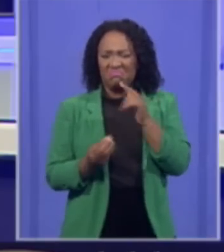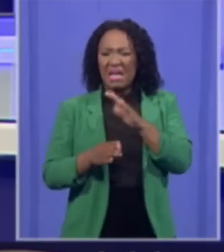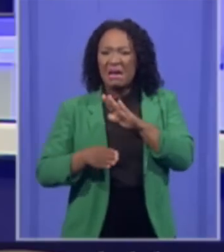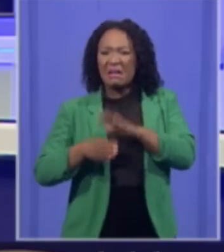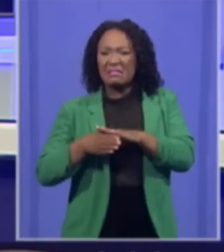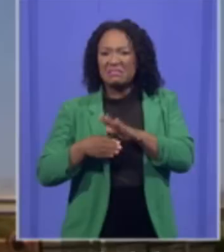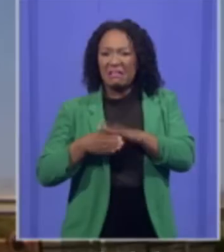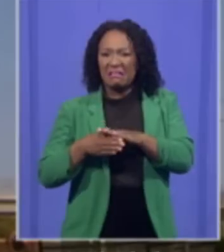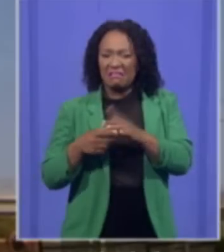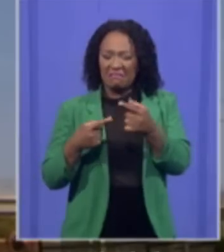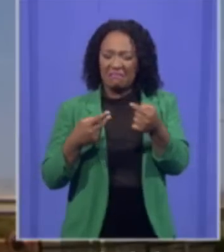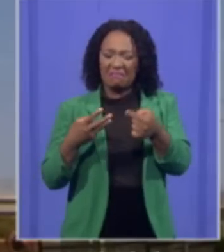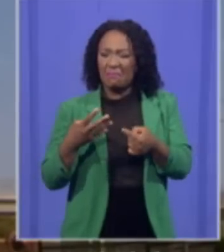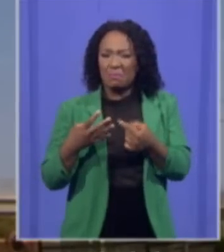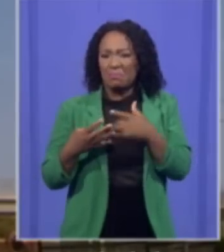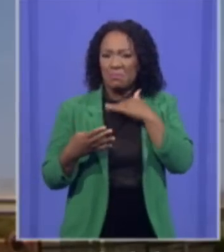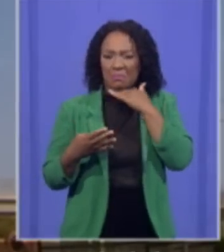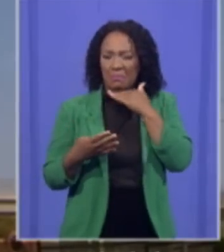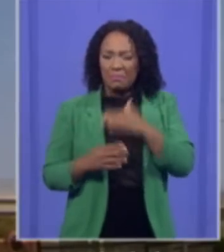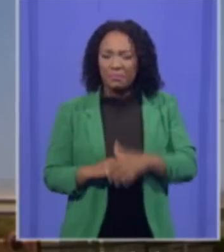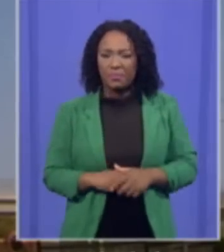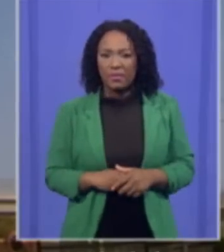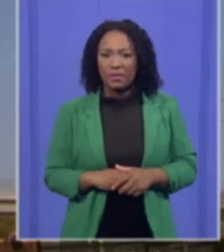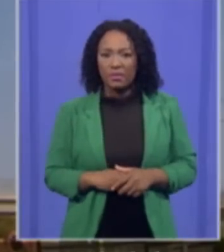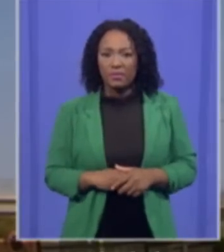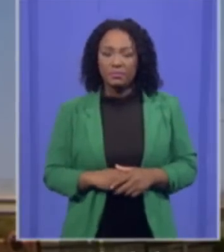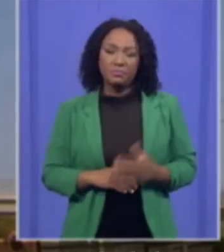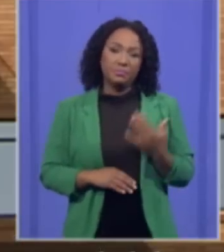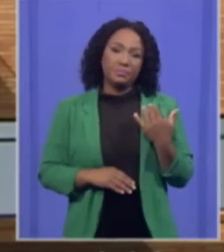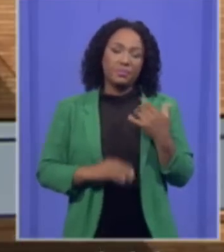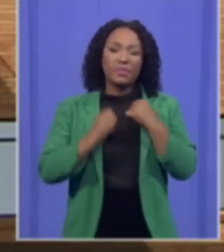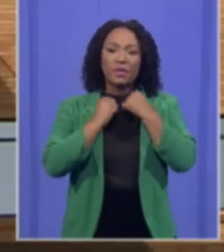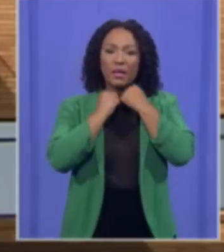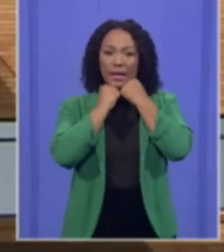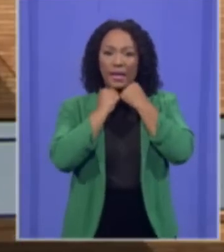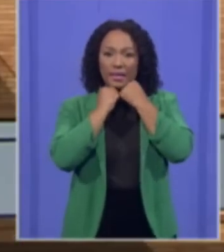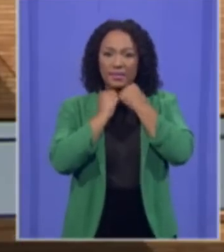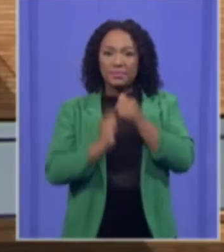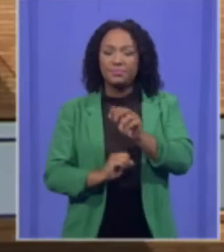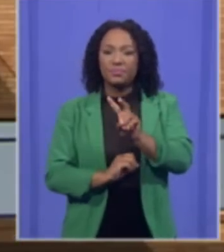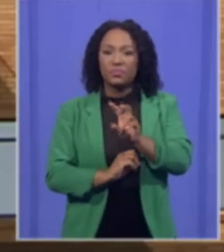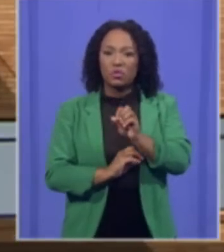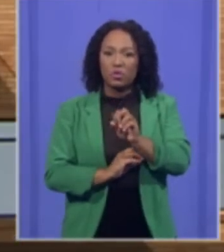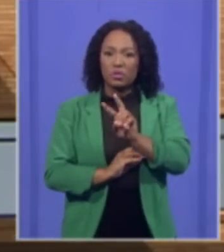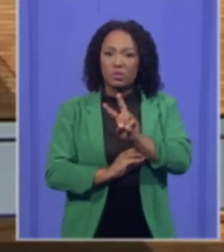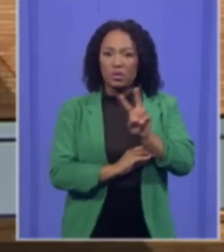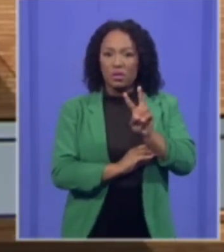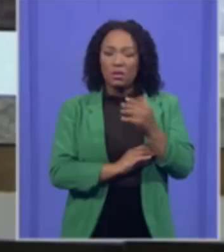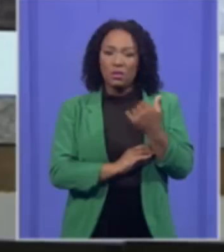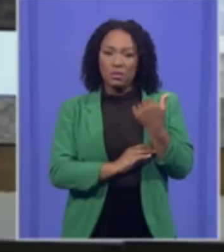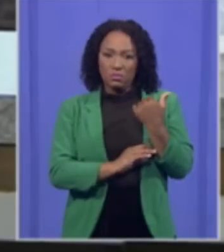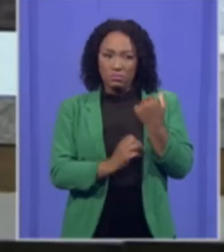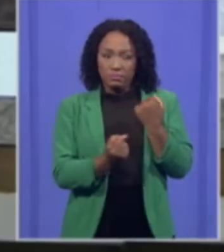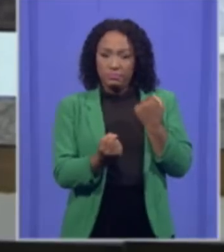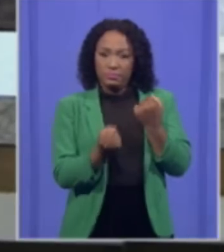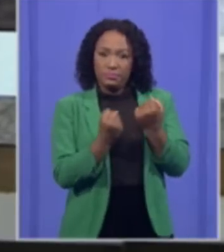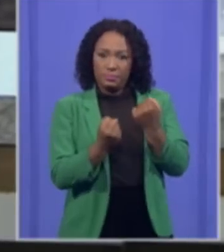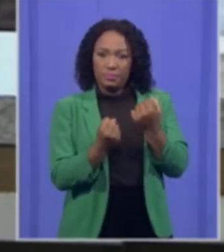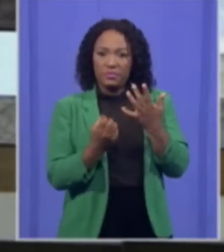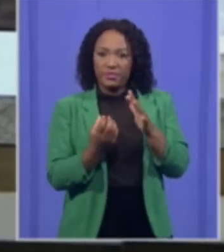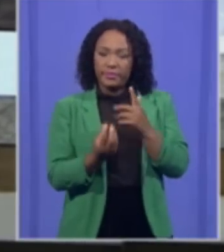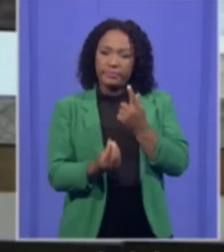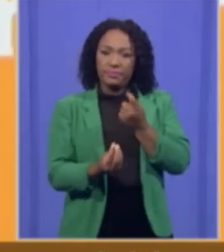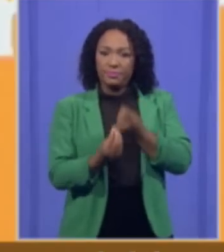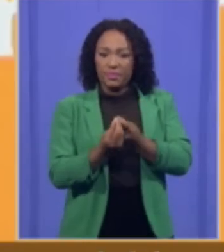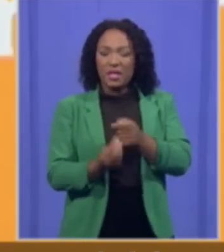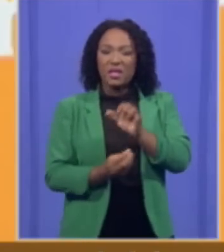kwagalago tša katlego. Ka Phato 2022 kgorotsheko ya tekatekano e ntšhitše kahlolo yeo e